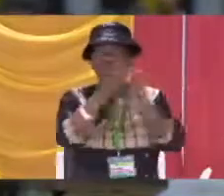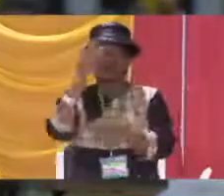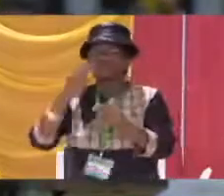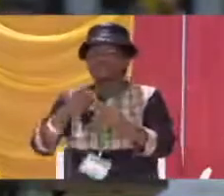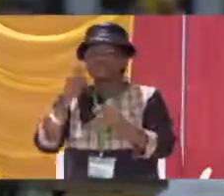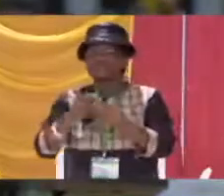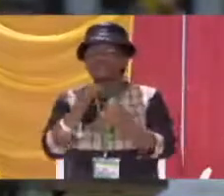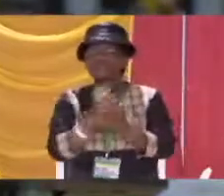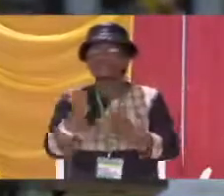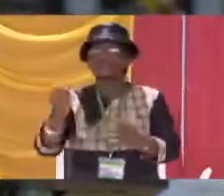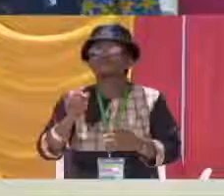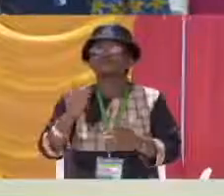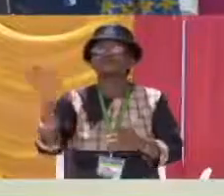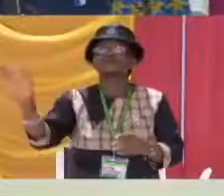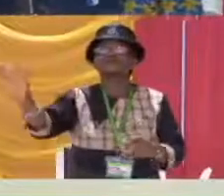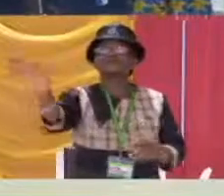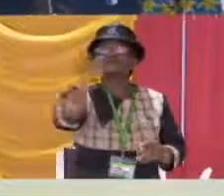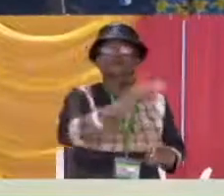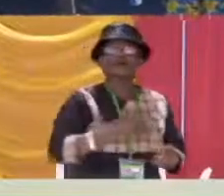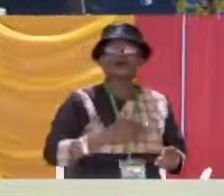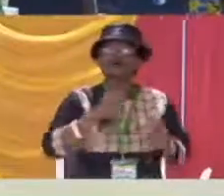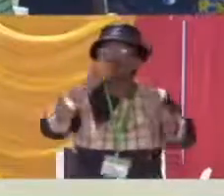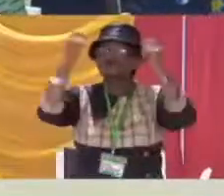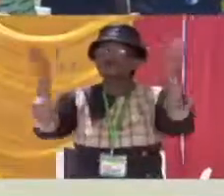Your Jubilee will last forever.